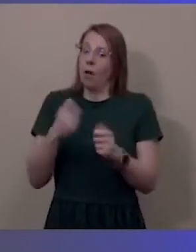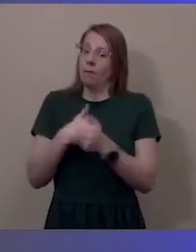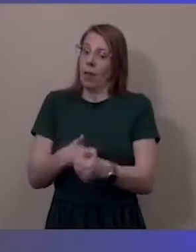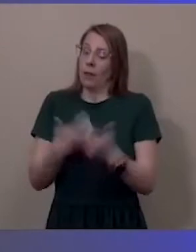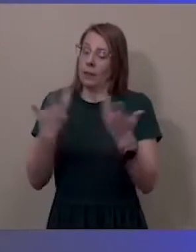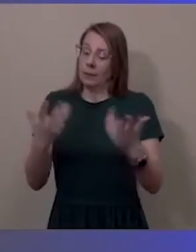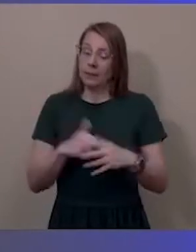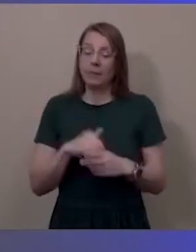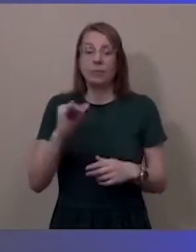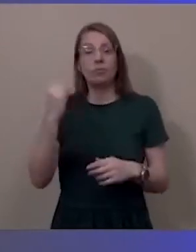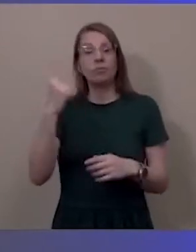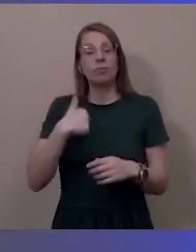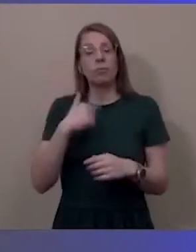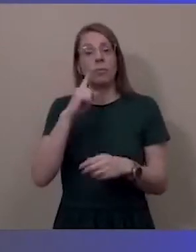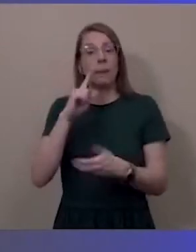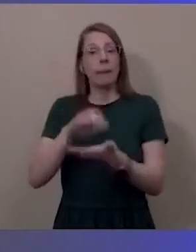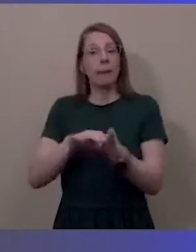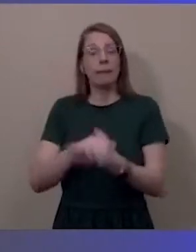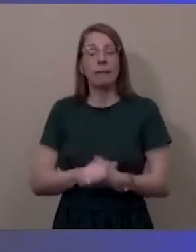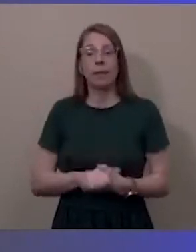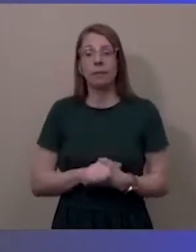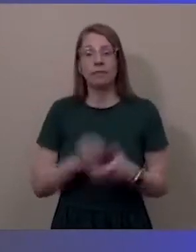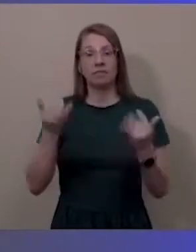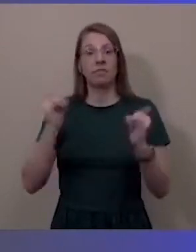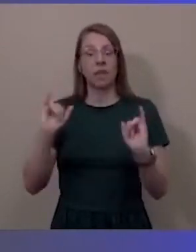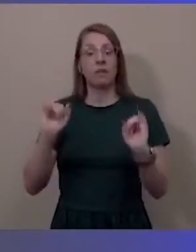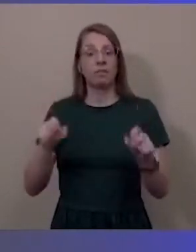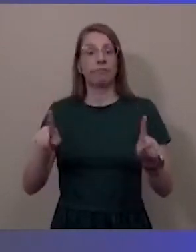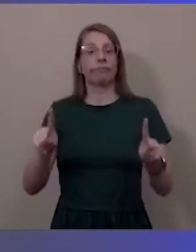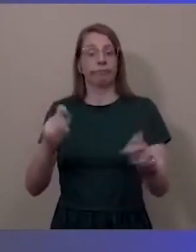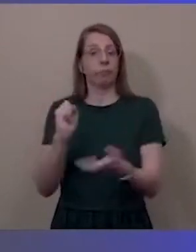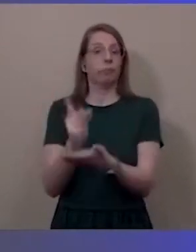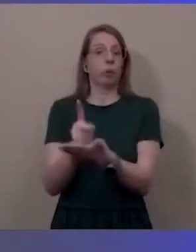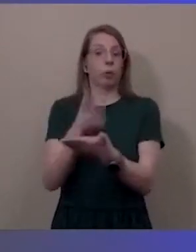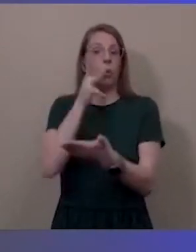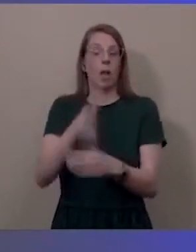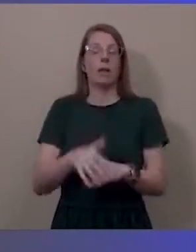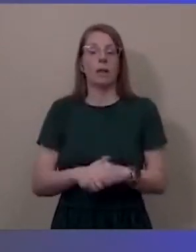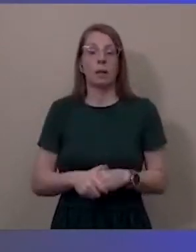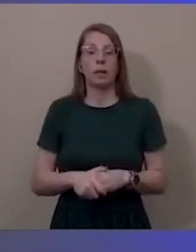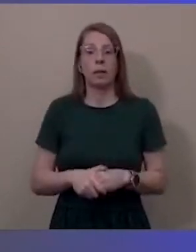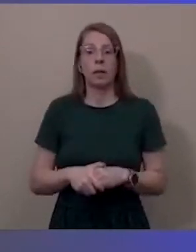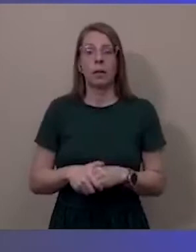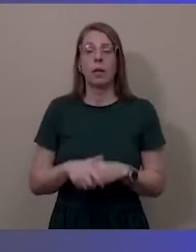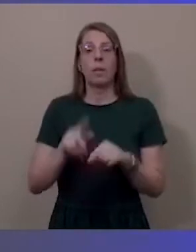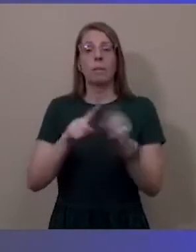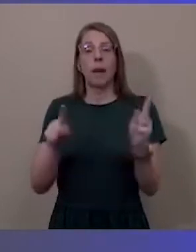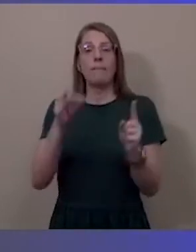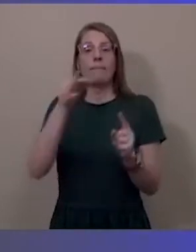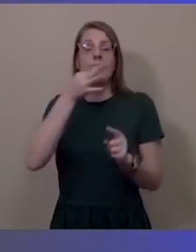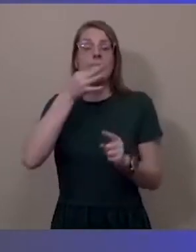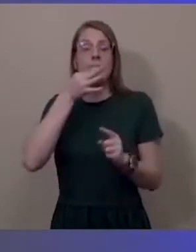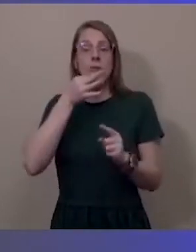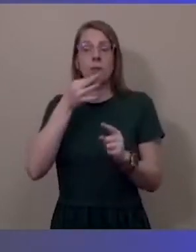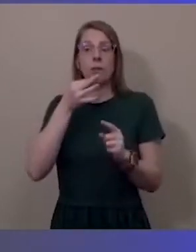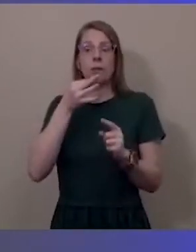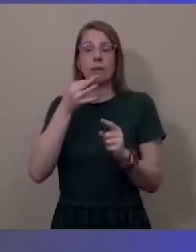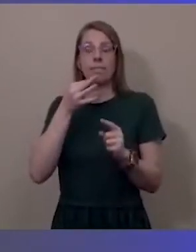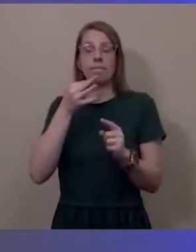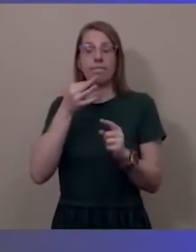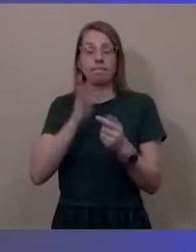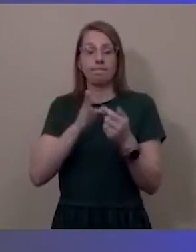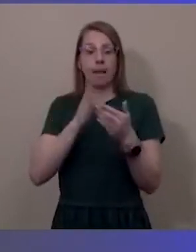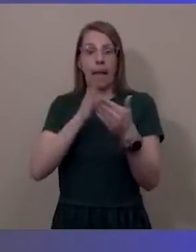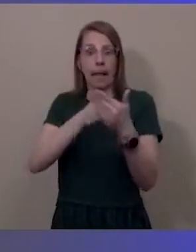I believe there's still a chance it'll get approved, but when the experts came out sort of against